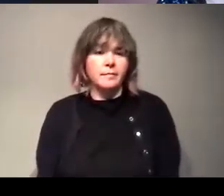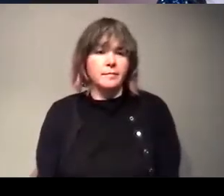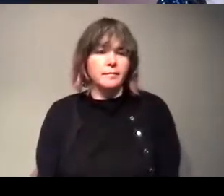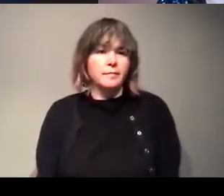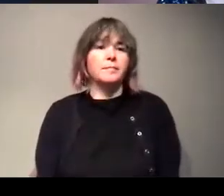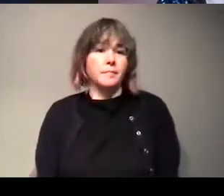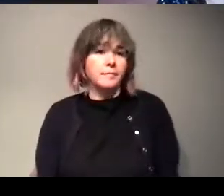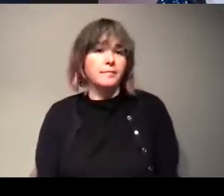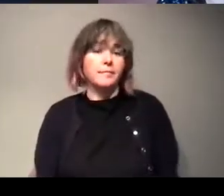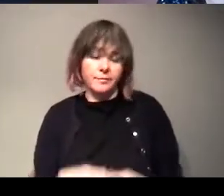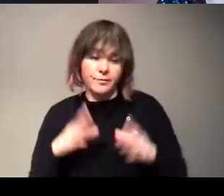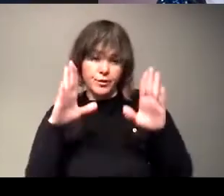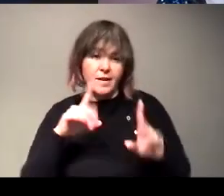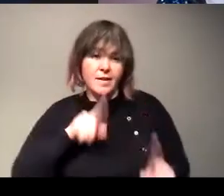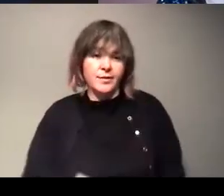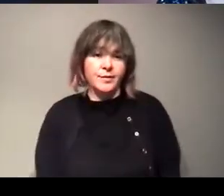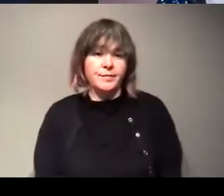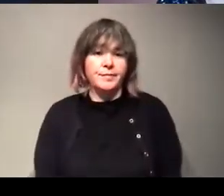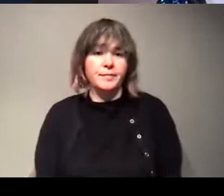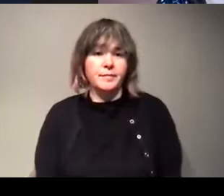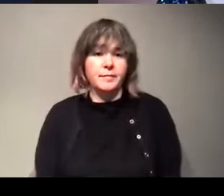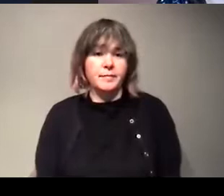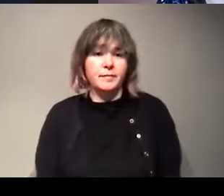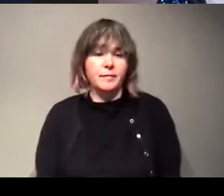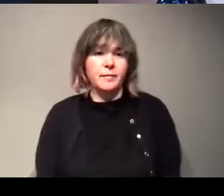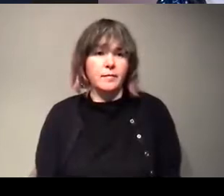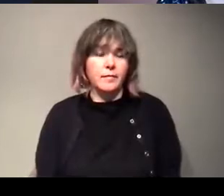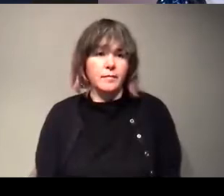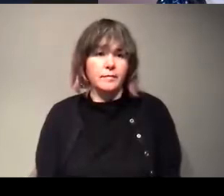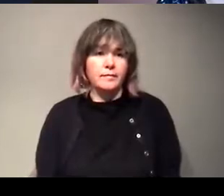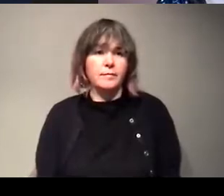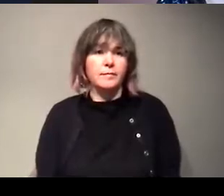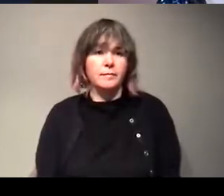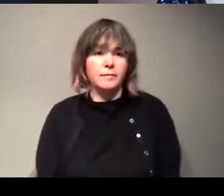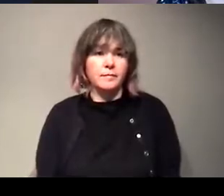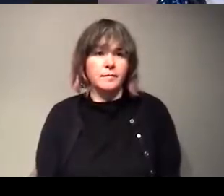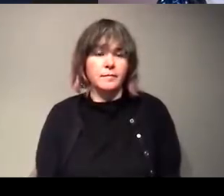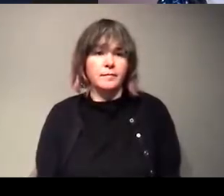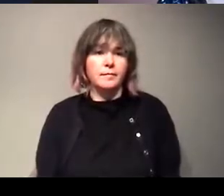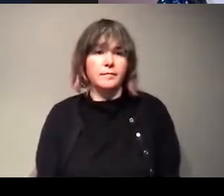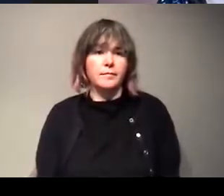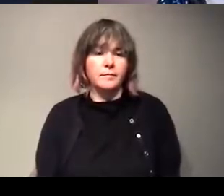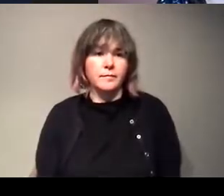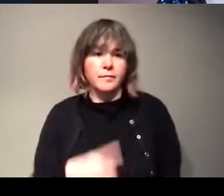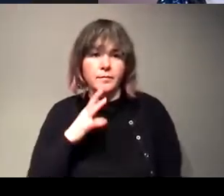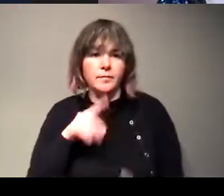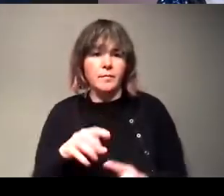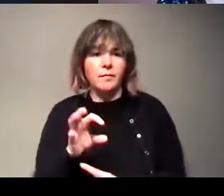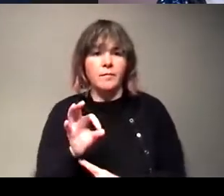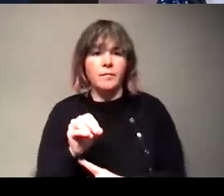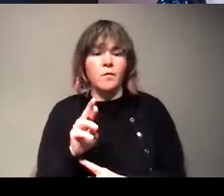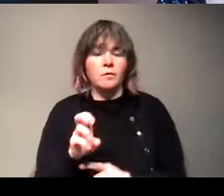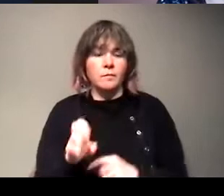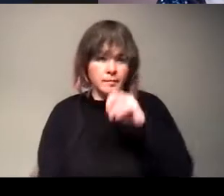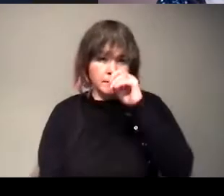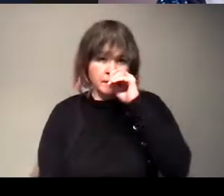Yeah, great answer. And I've got some, while we're on the Force, some follow-up Force questions. So one of